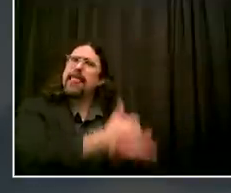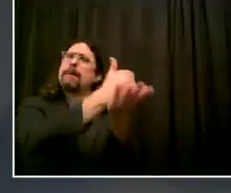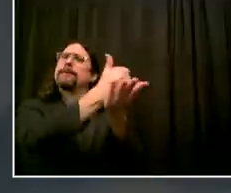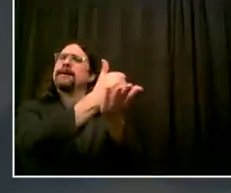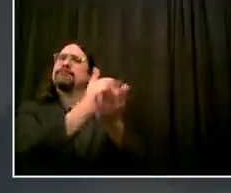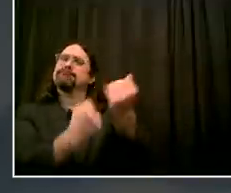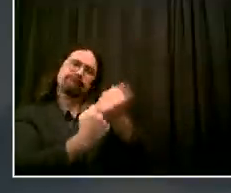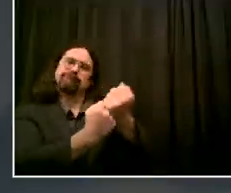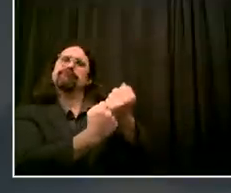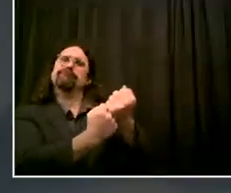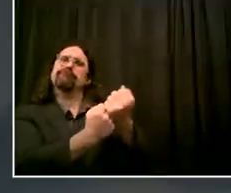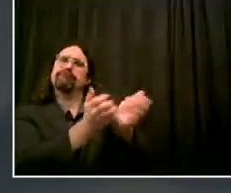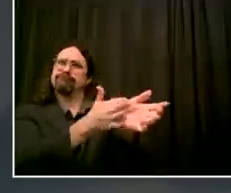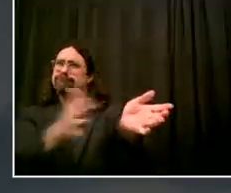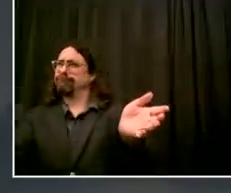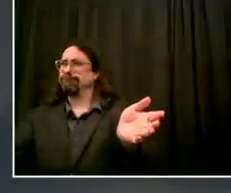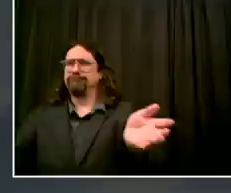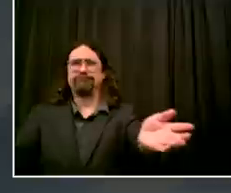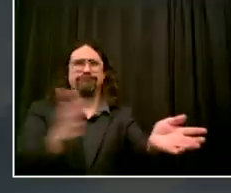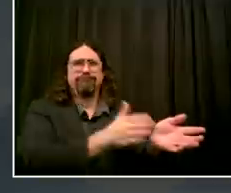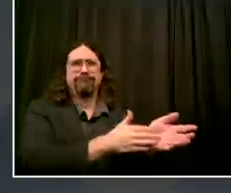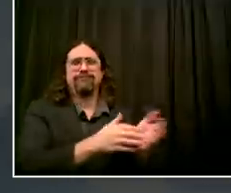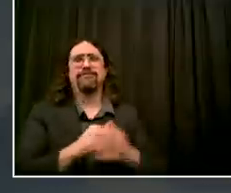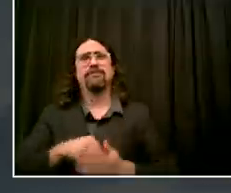is incredibly